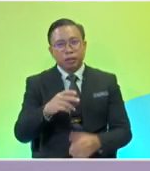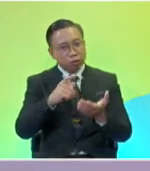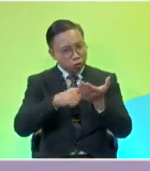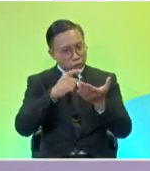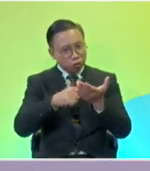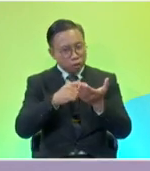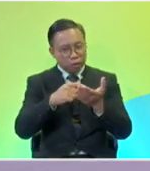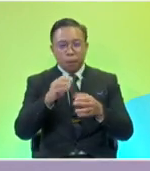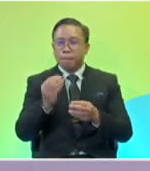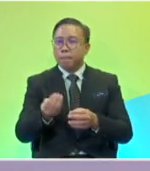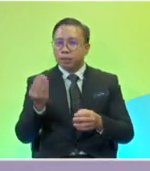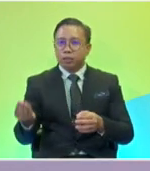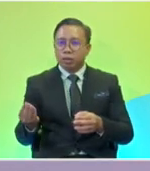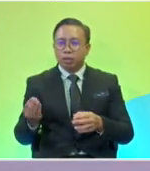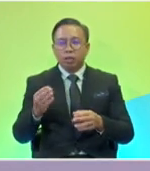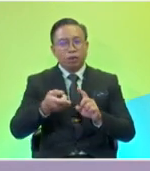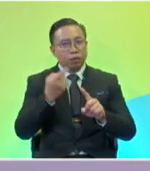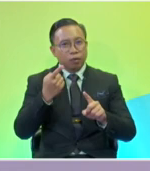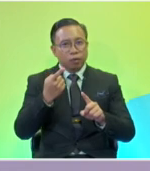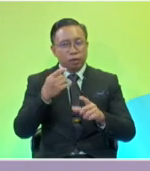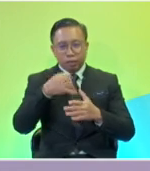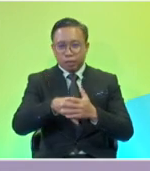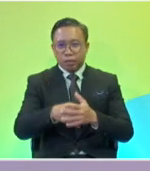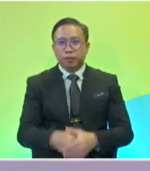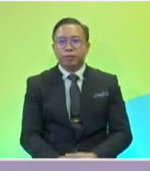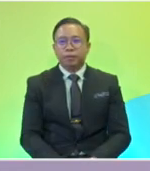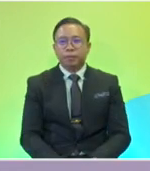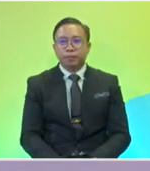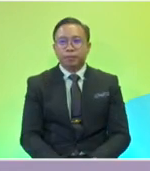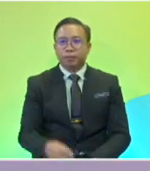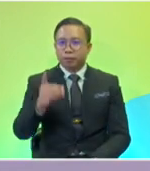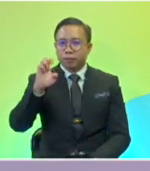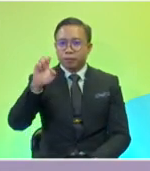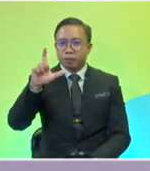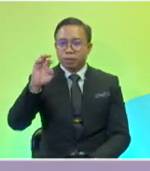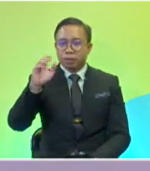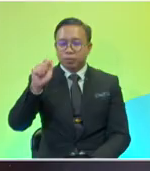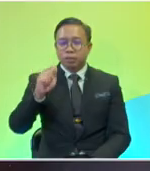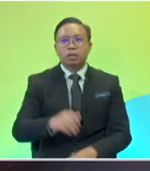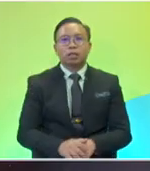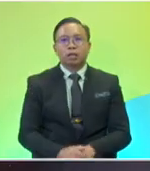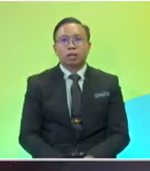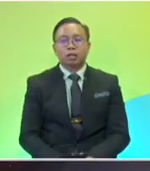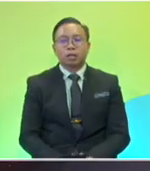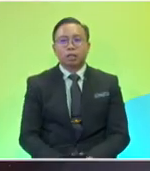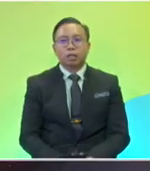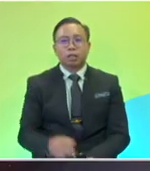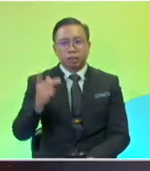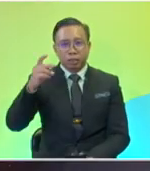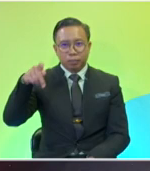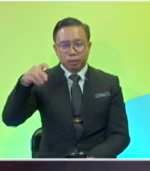the materials from in the Delima KPM website. Planta Delima. Yeah, Planta Delima